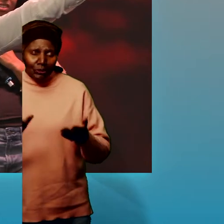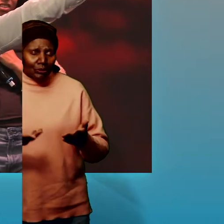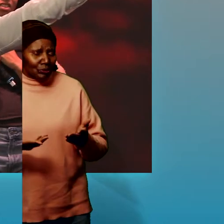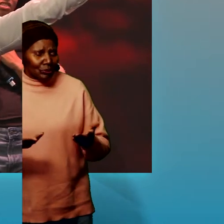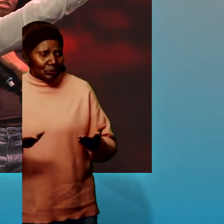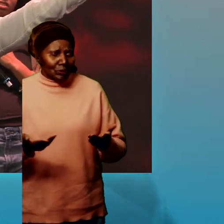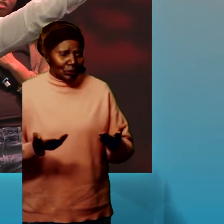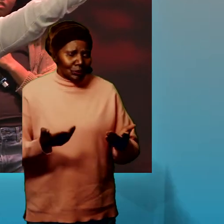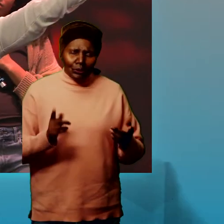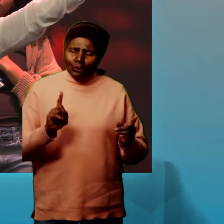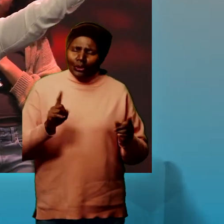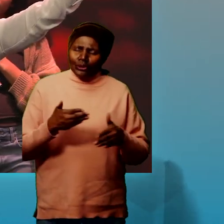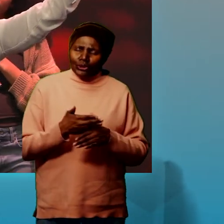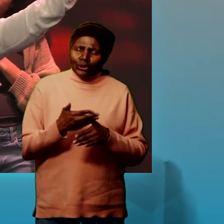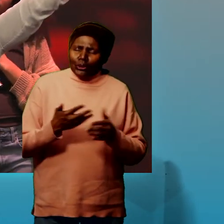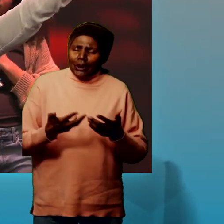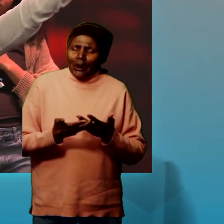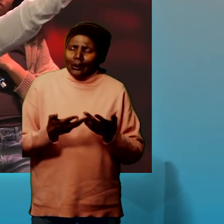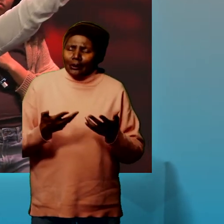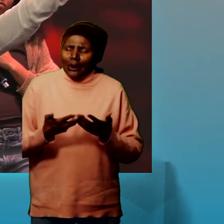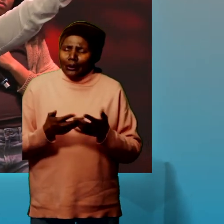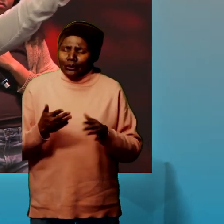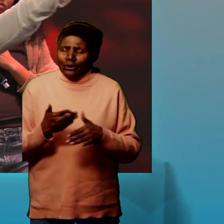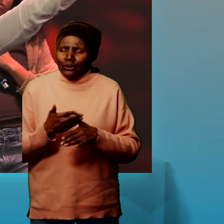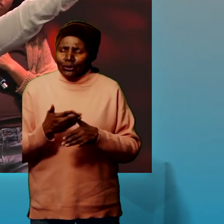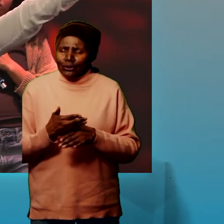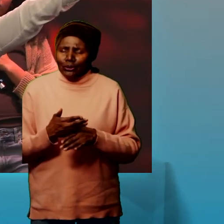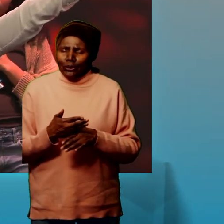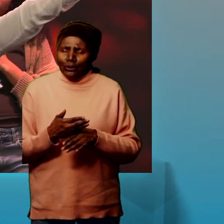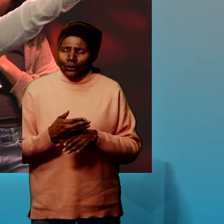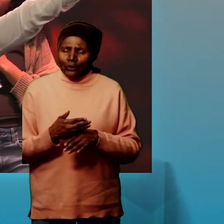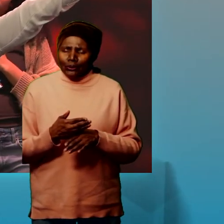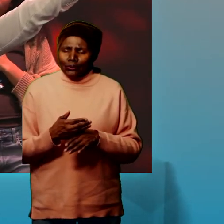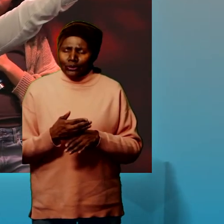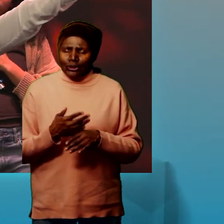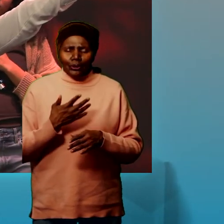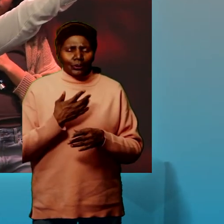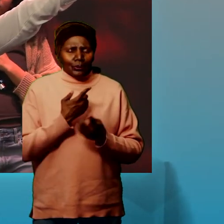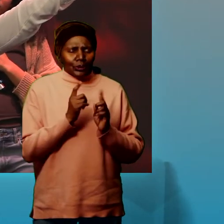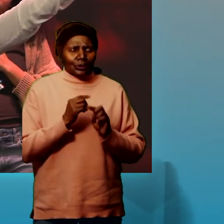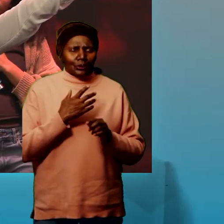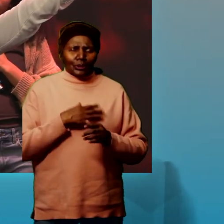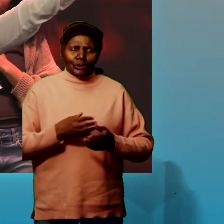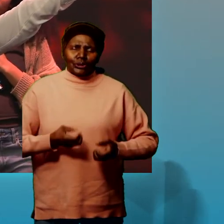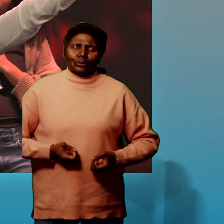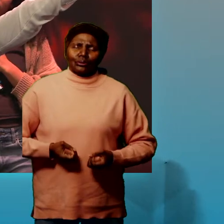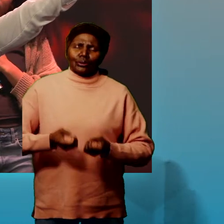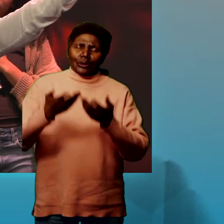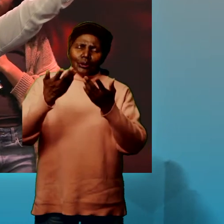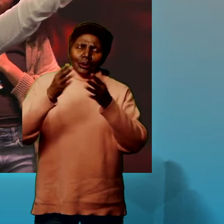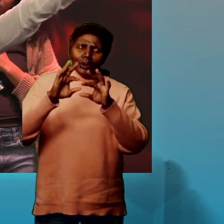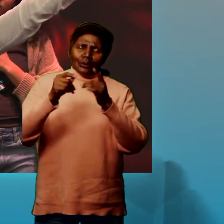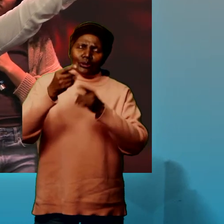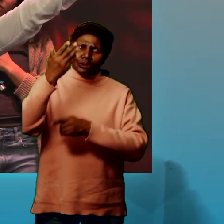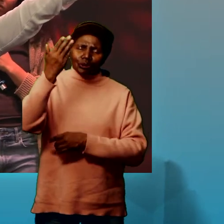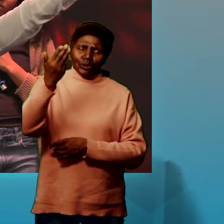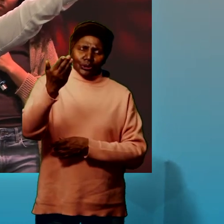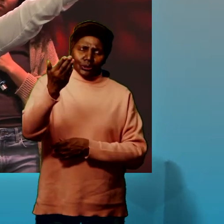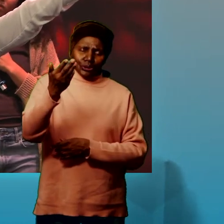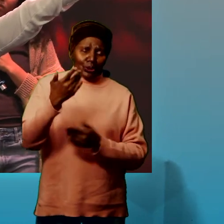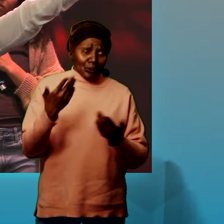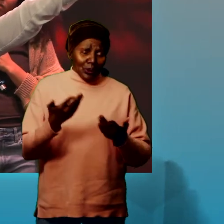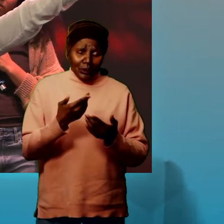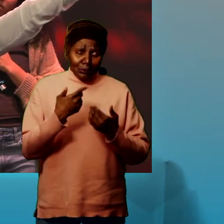you want it done. Lord, we want to say, Lord, that we want to pour ourselves out before you tonight. Lord, where we've been